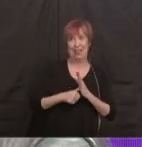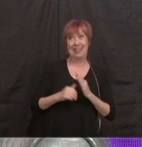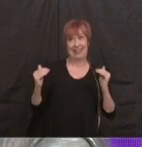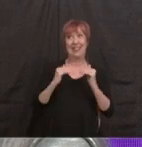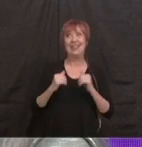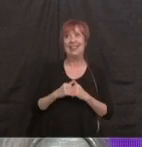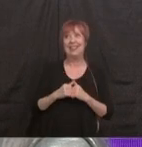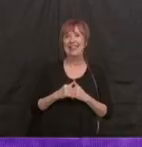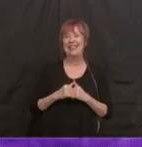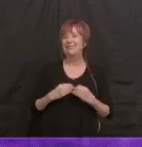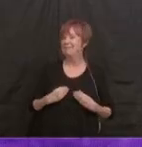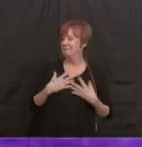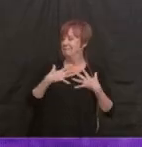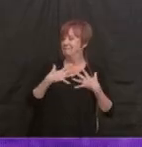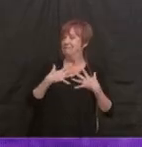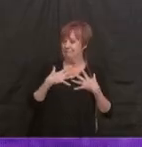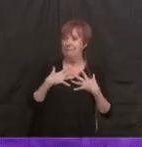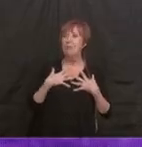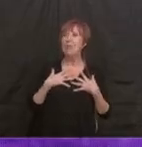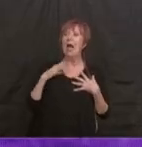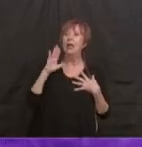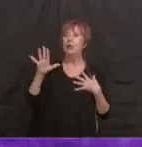very inspiring. So